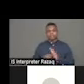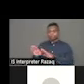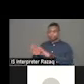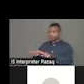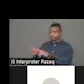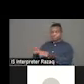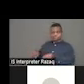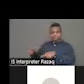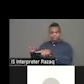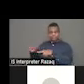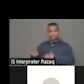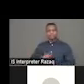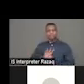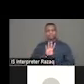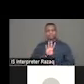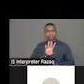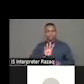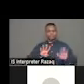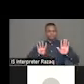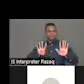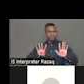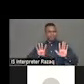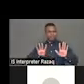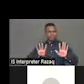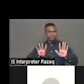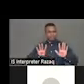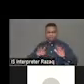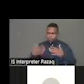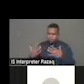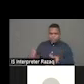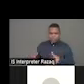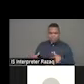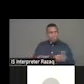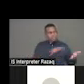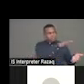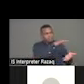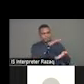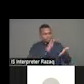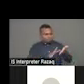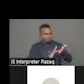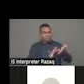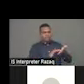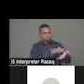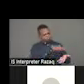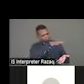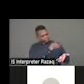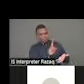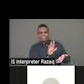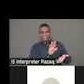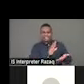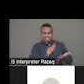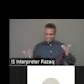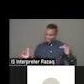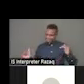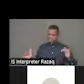Dufite abana bafite ubumuga, abana 49 mu kigo ahangaha, ariko dufite tablet 15